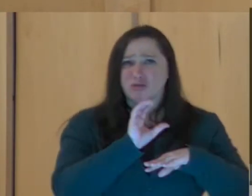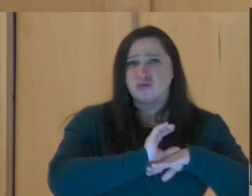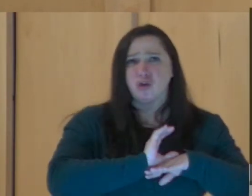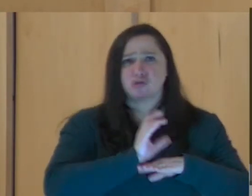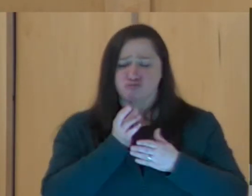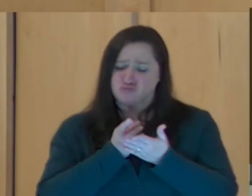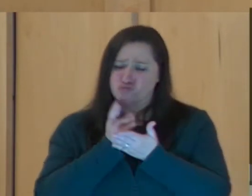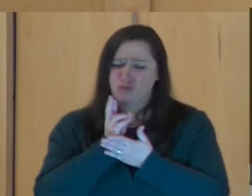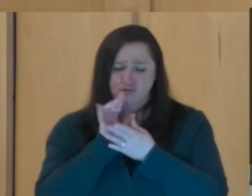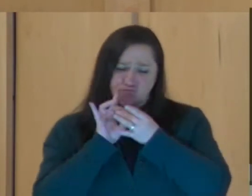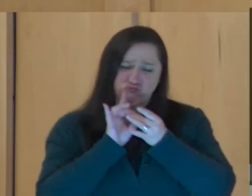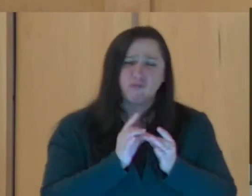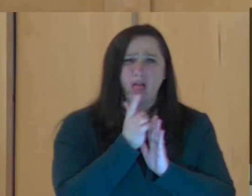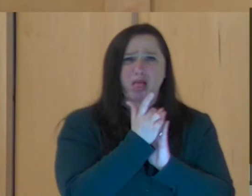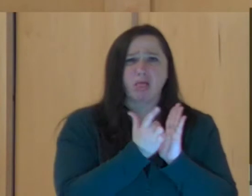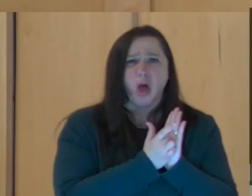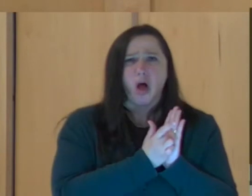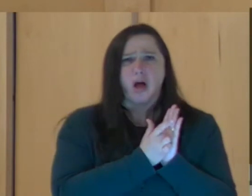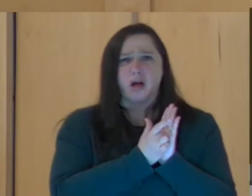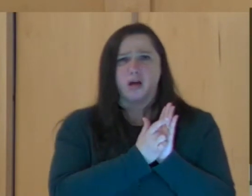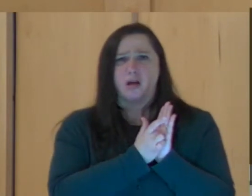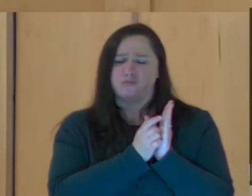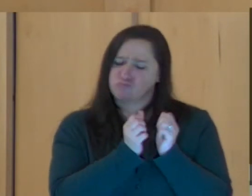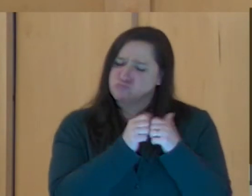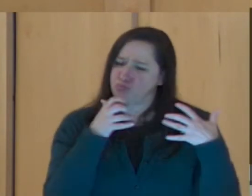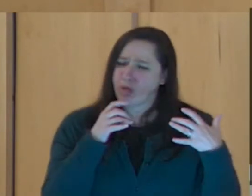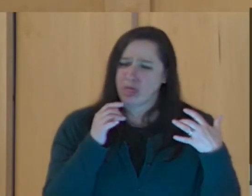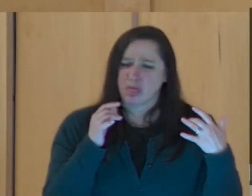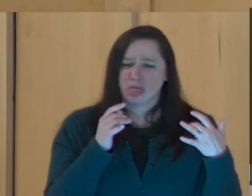based on the law, faultless."